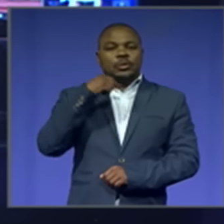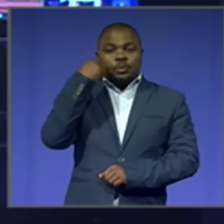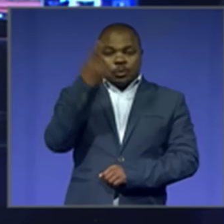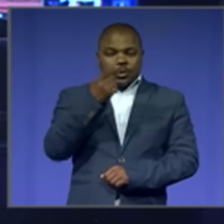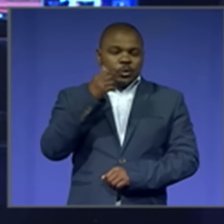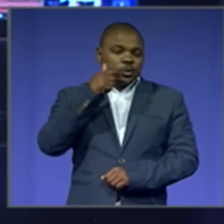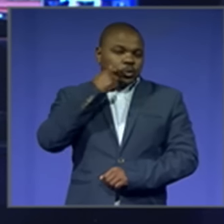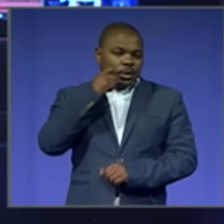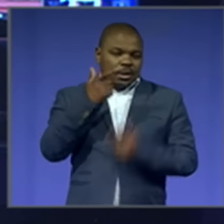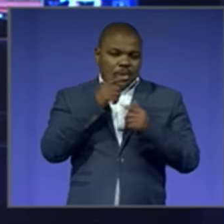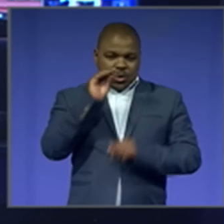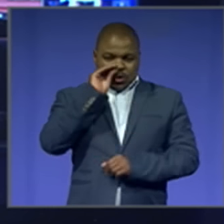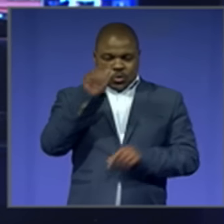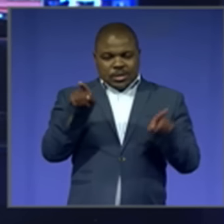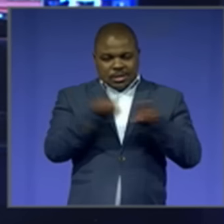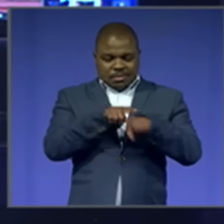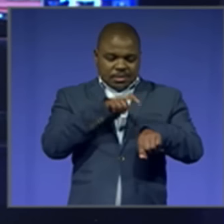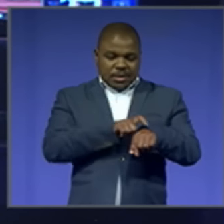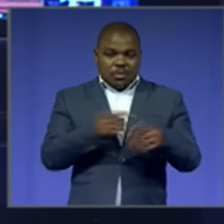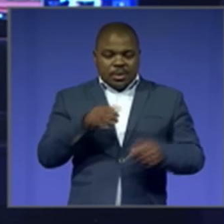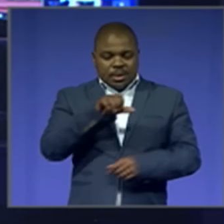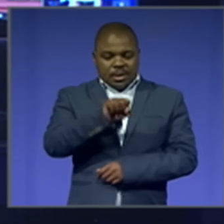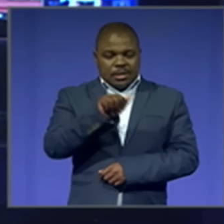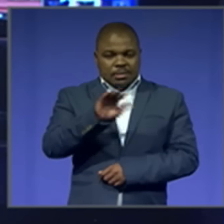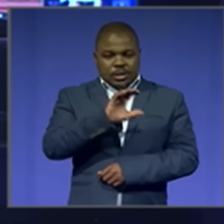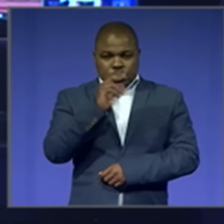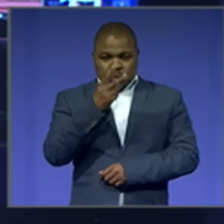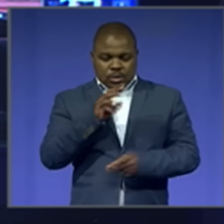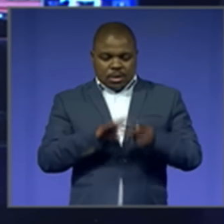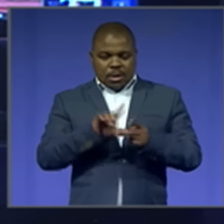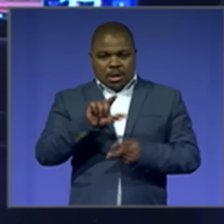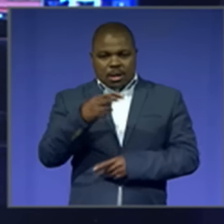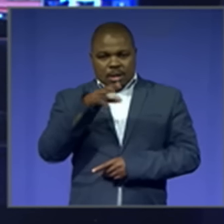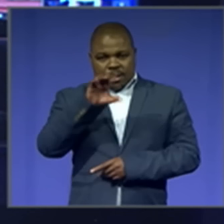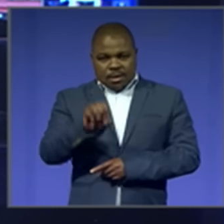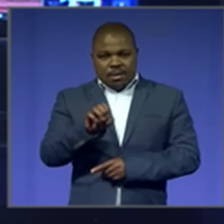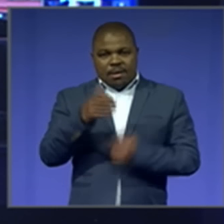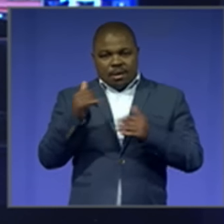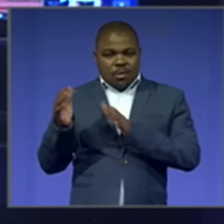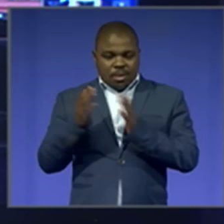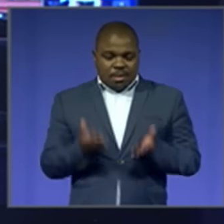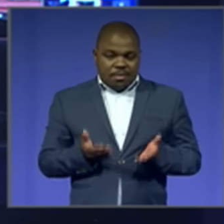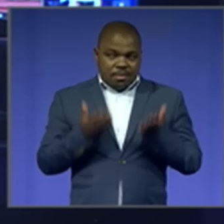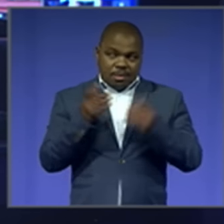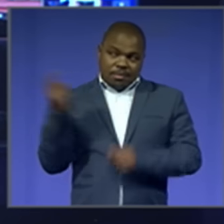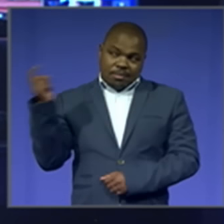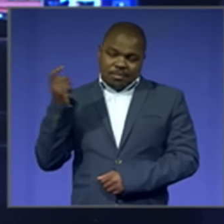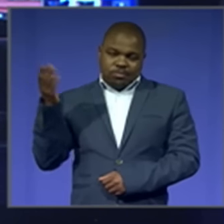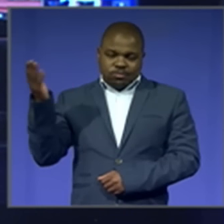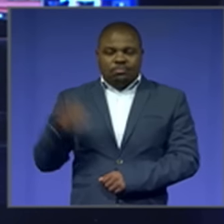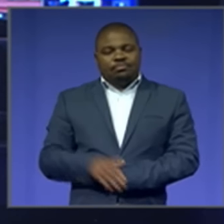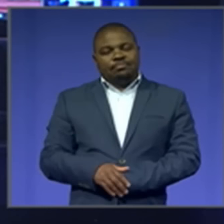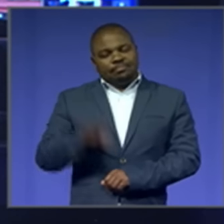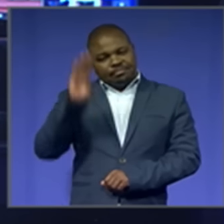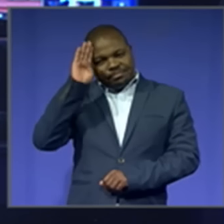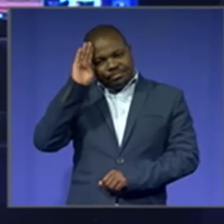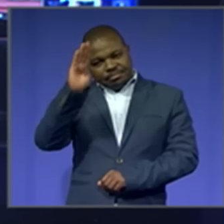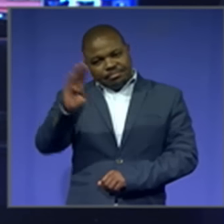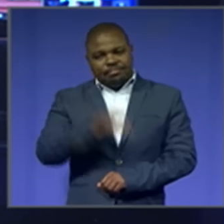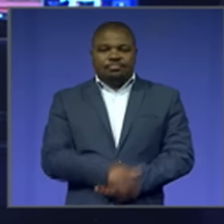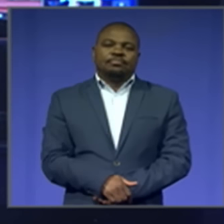moifatswana o sane horeng ena kwano SABC 2 le SABC le hae ha jwale bolipipwa latela ka lefu mutaung